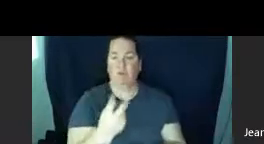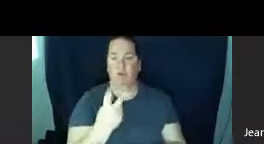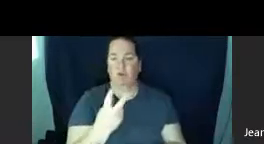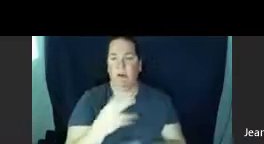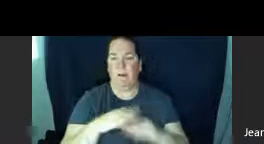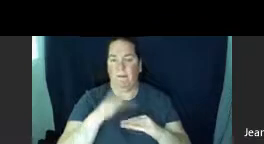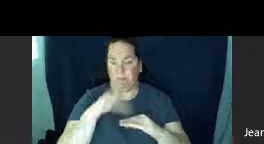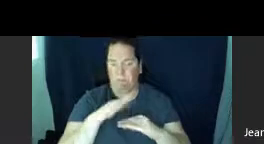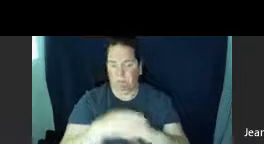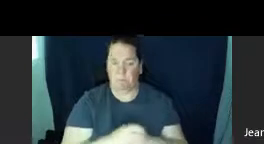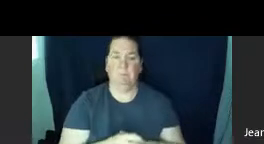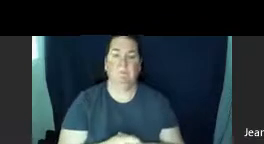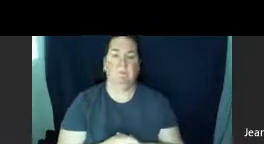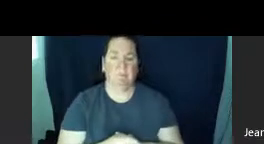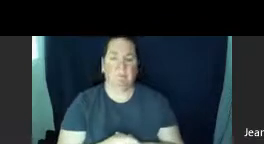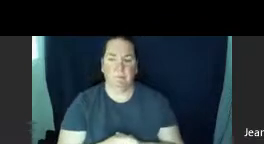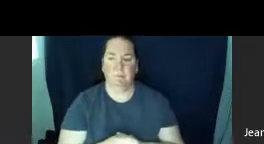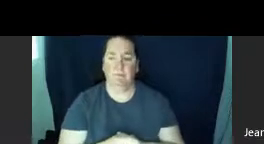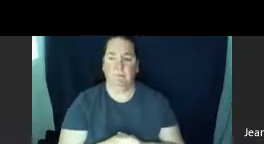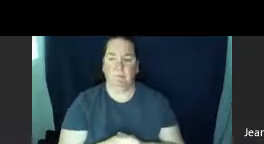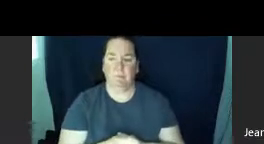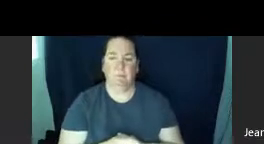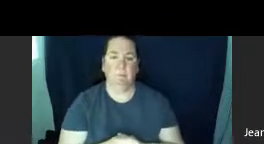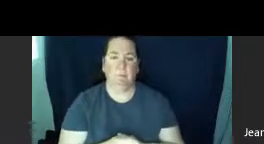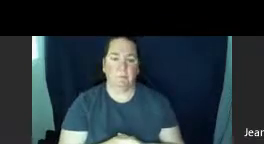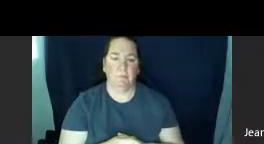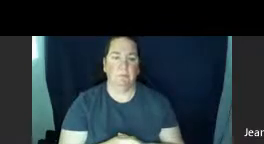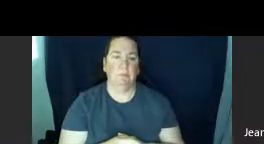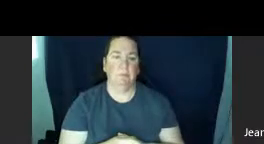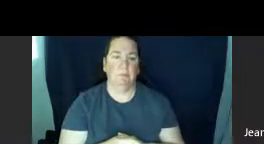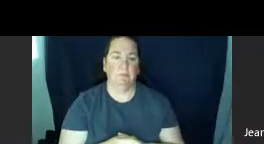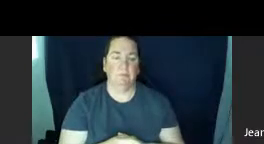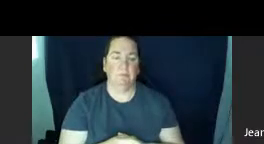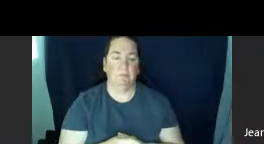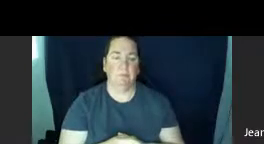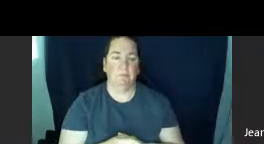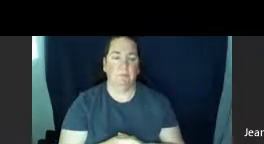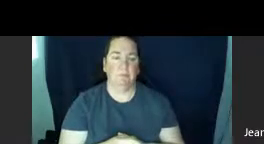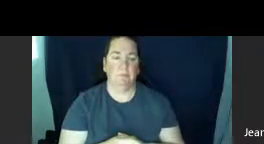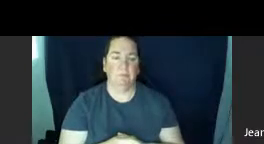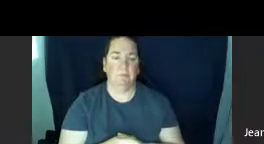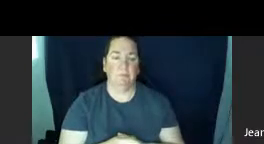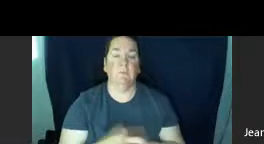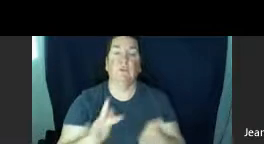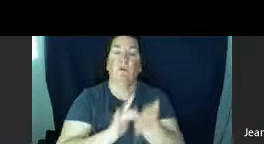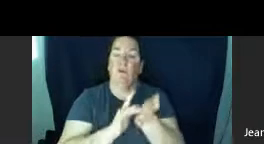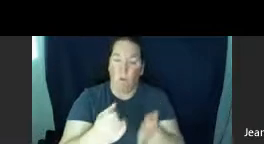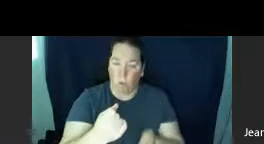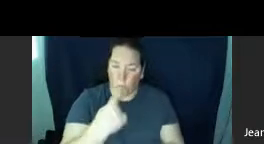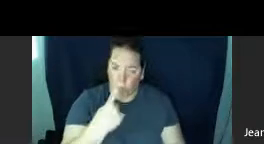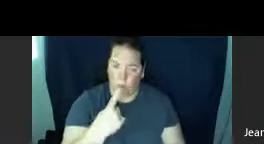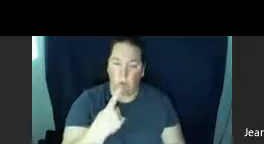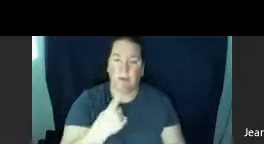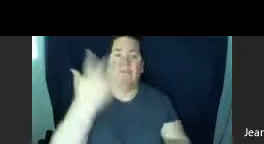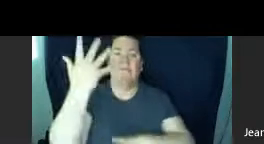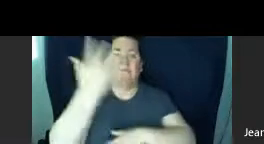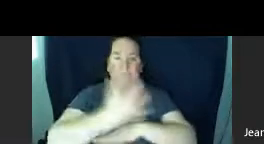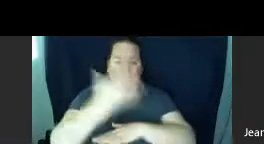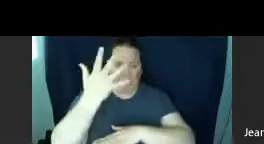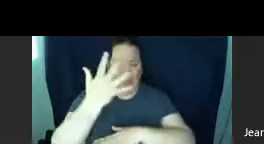are at high risk for progressing to severe COVID-19. It is an oral medication. It's taken for 5